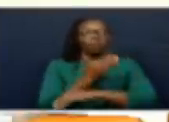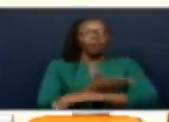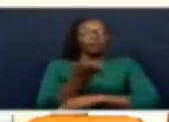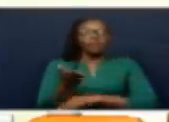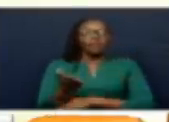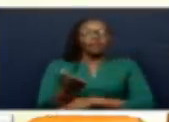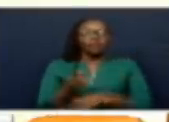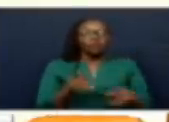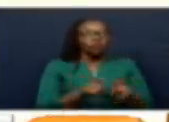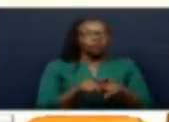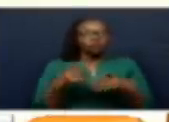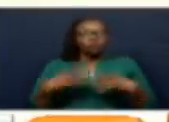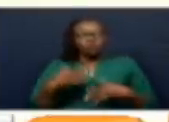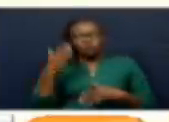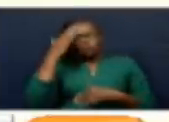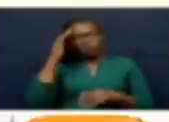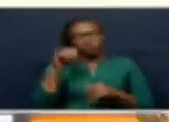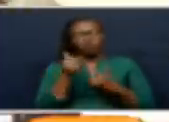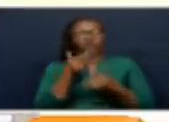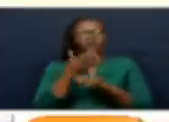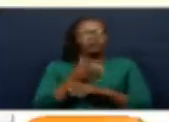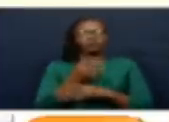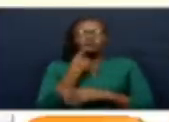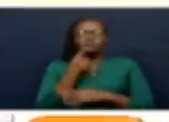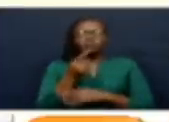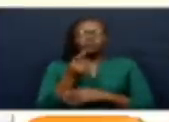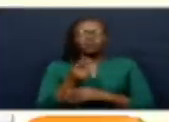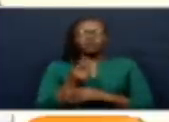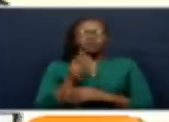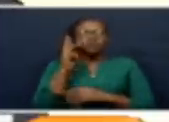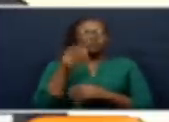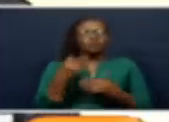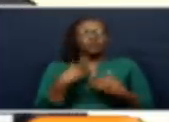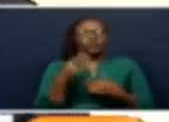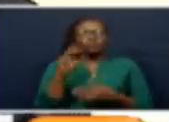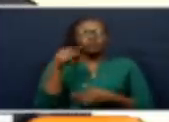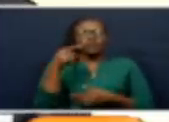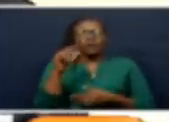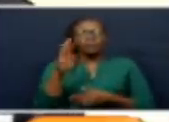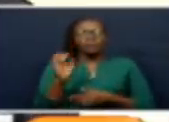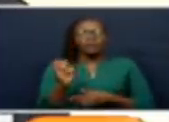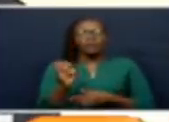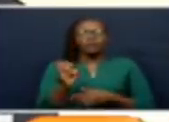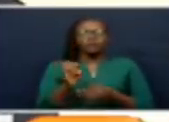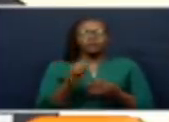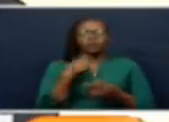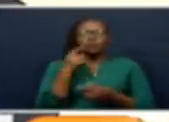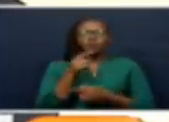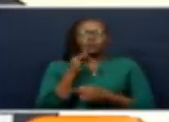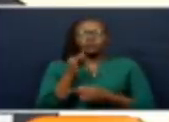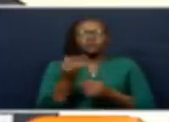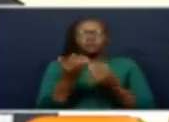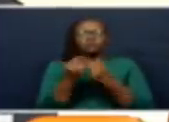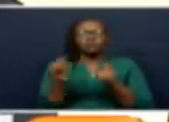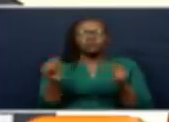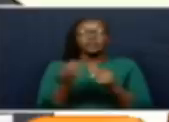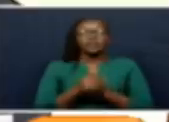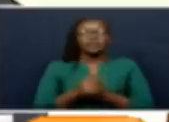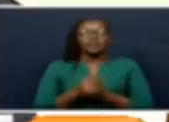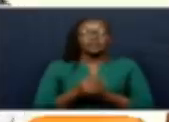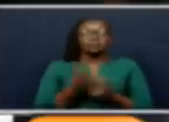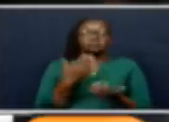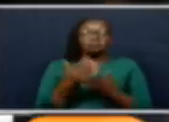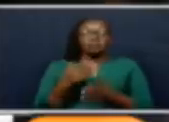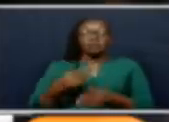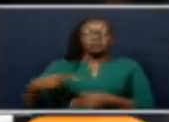And people knew very well after Moi is Mugane who will be the president. Did he become the president? No, he didn't. He was cut